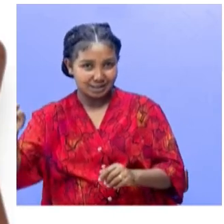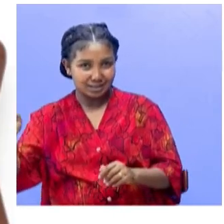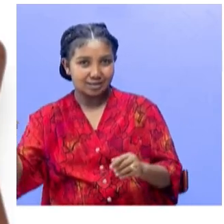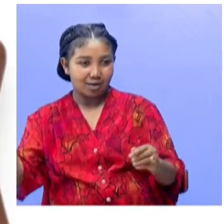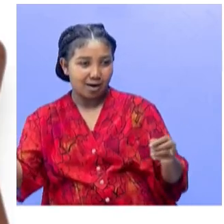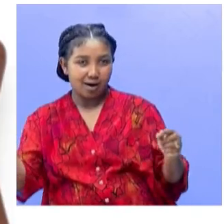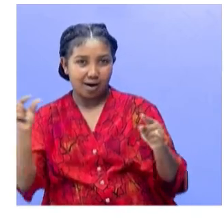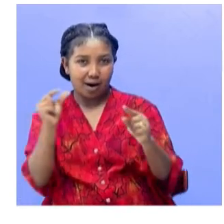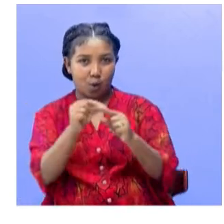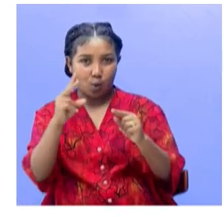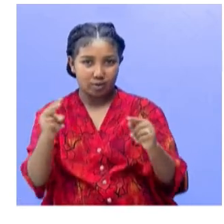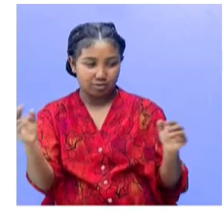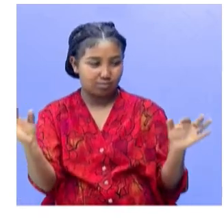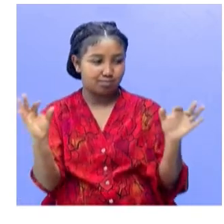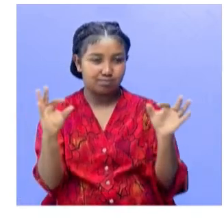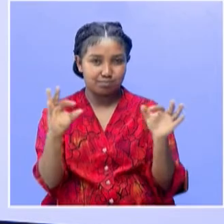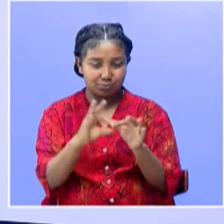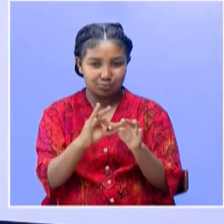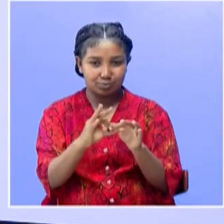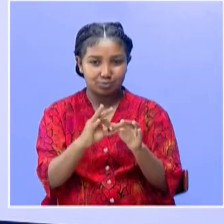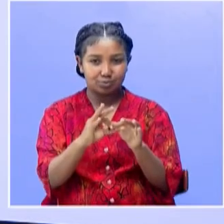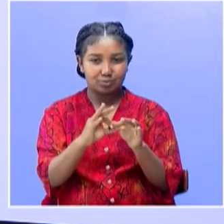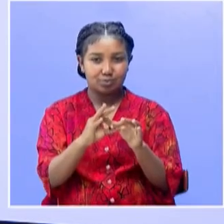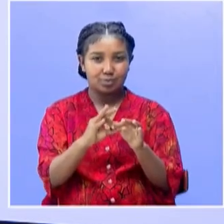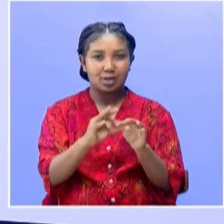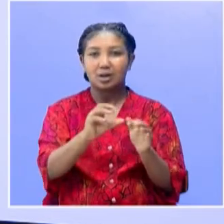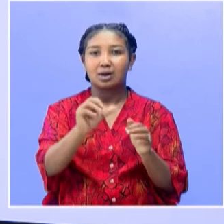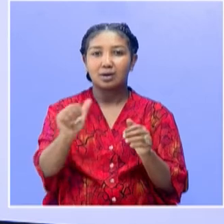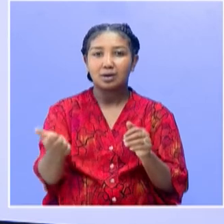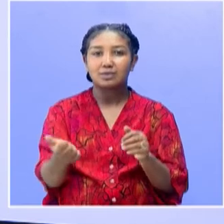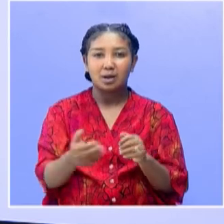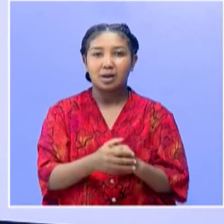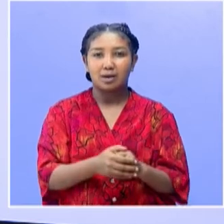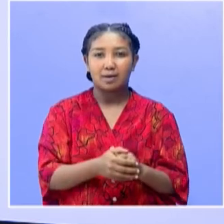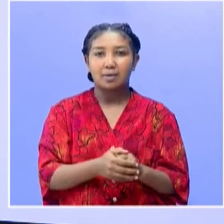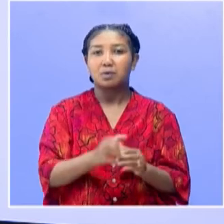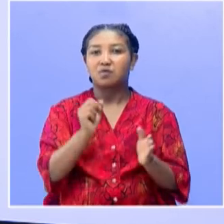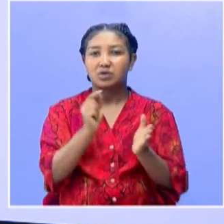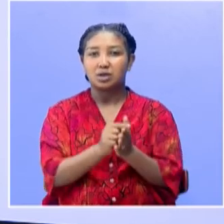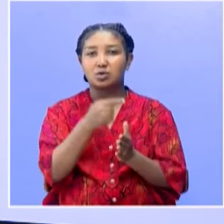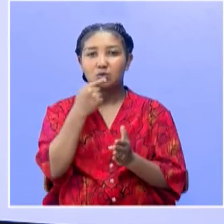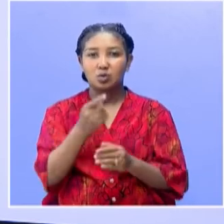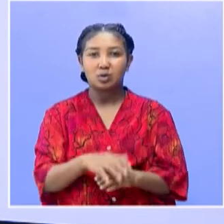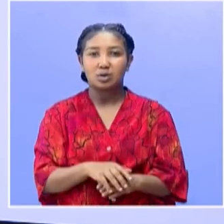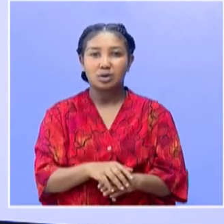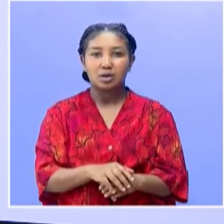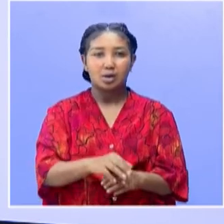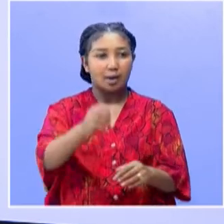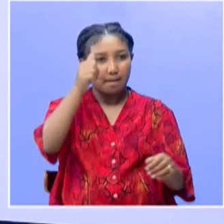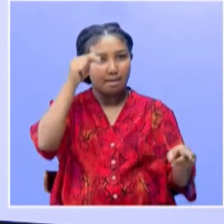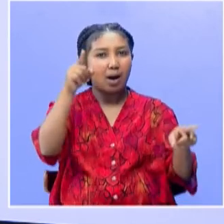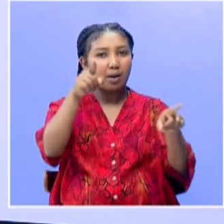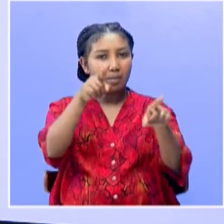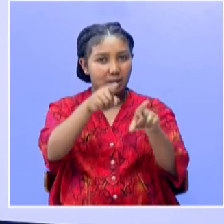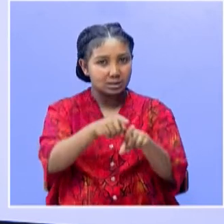is also pest. Yes? How about the in-laws? For example, you say, he is my